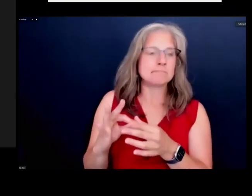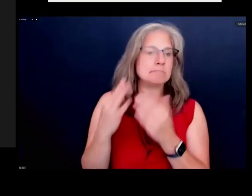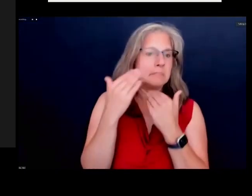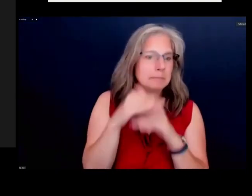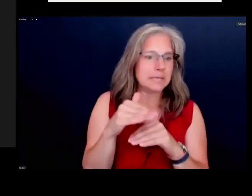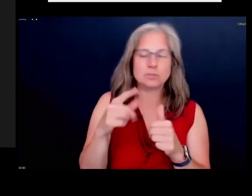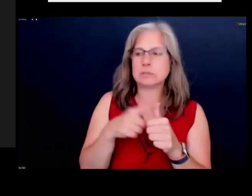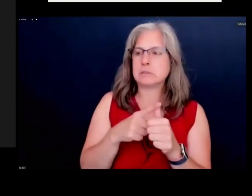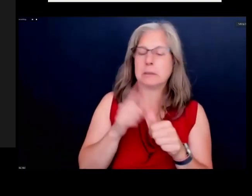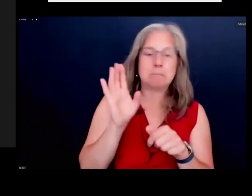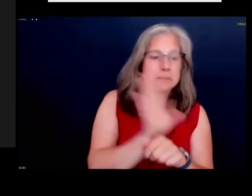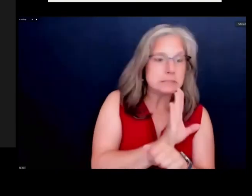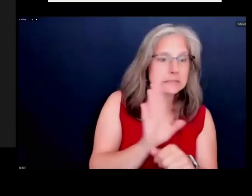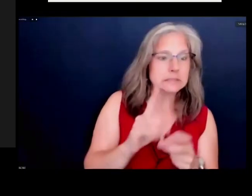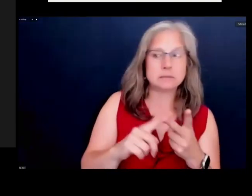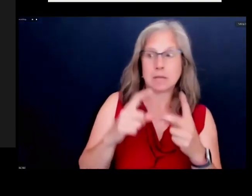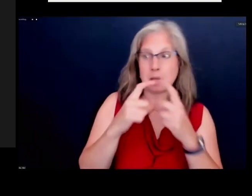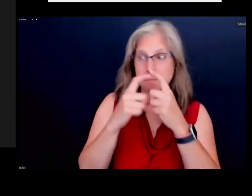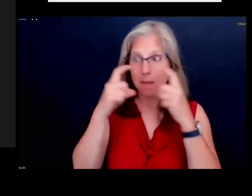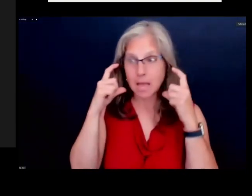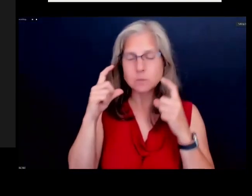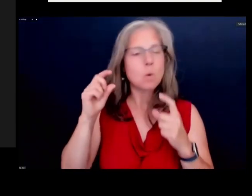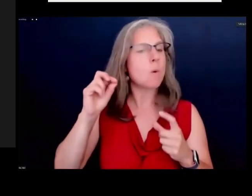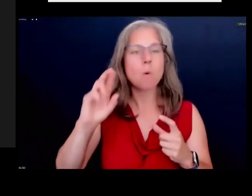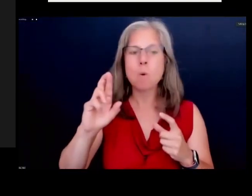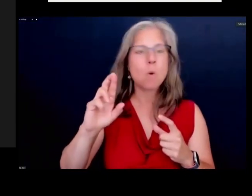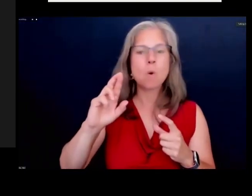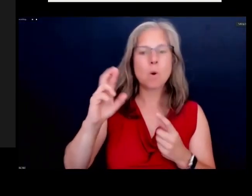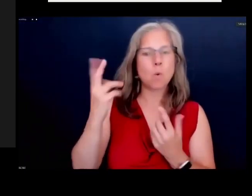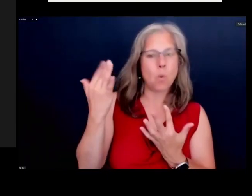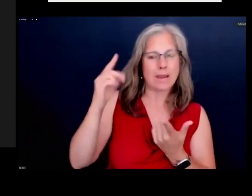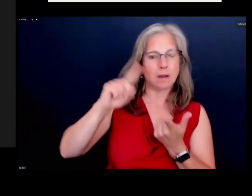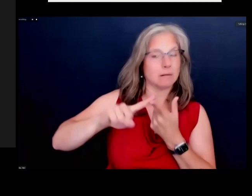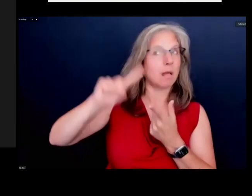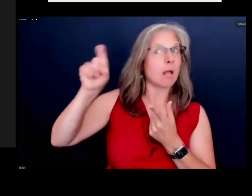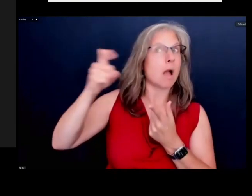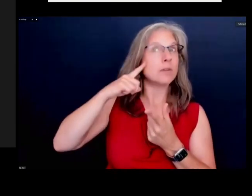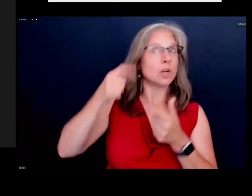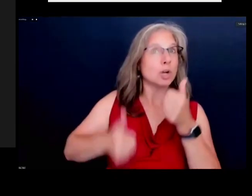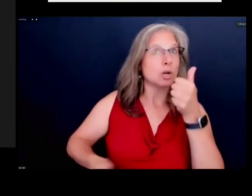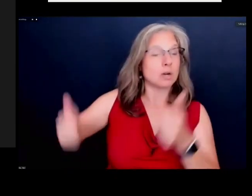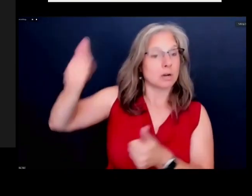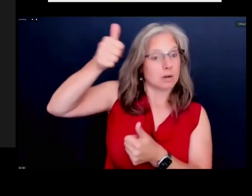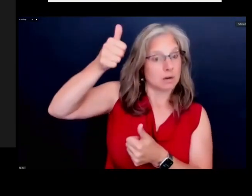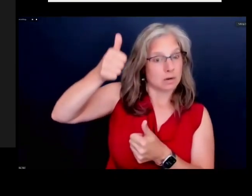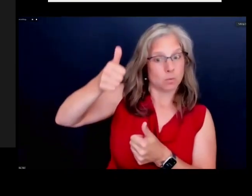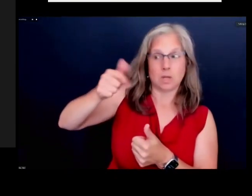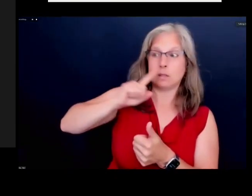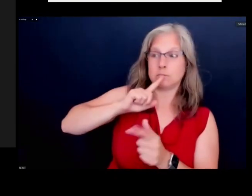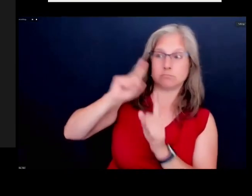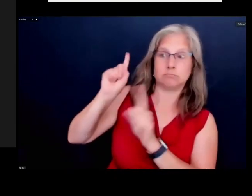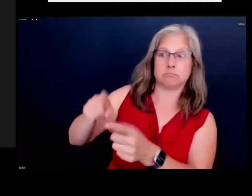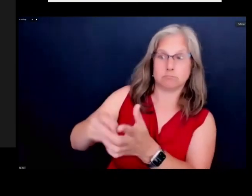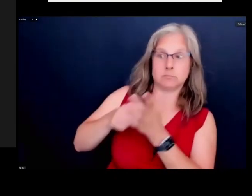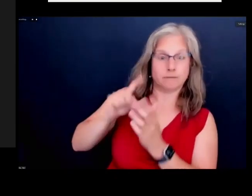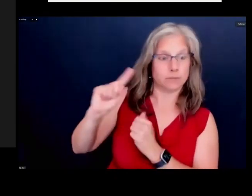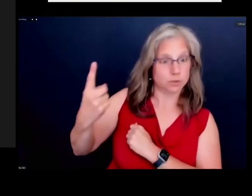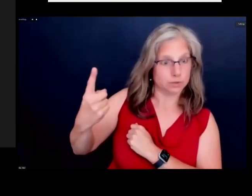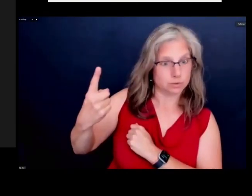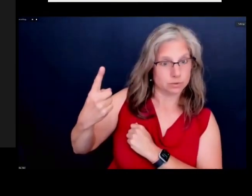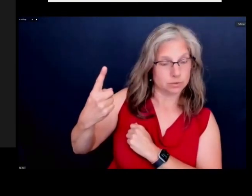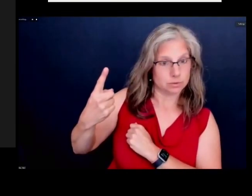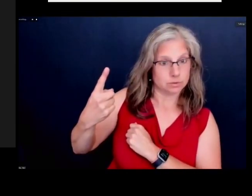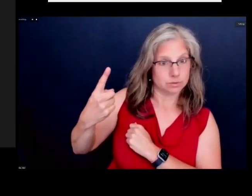businesses, masks, or would you solely wait until the governor issued those kind of restrictions?